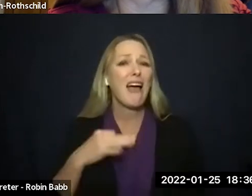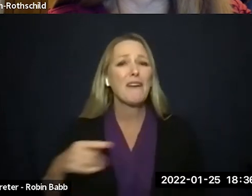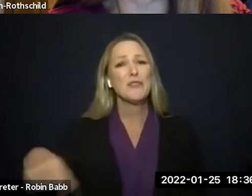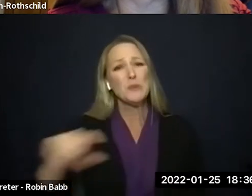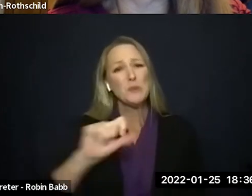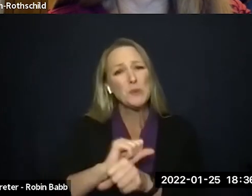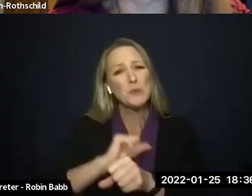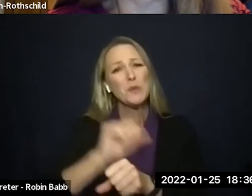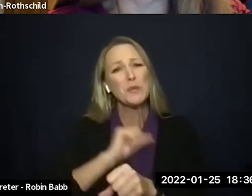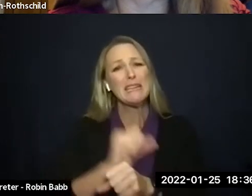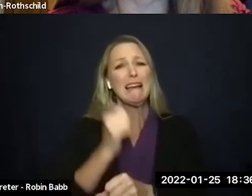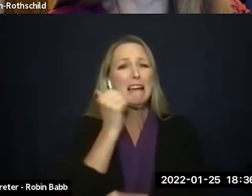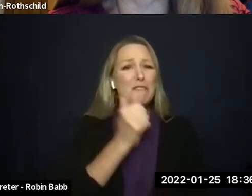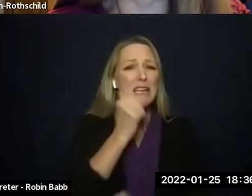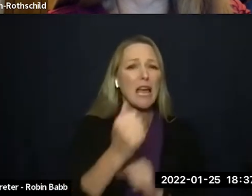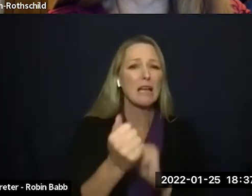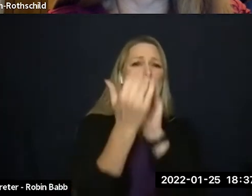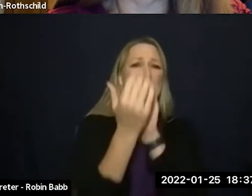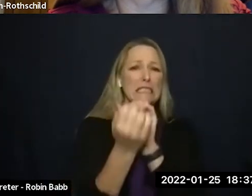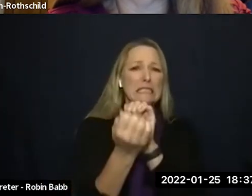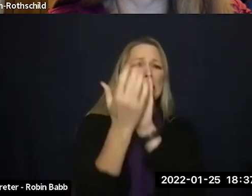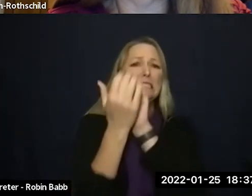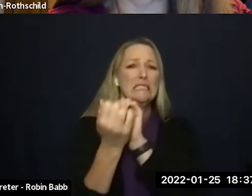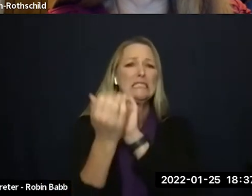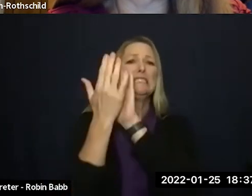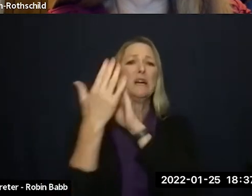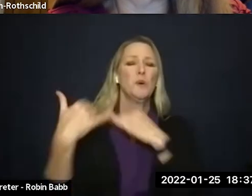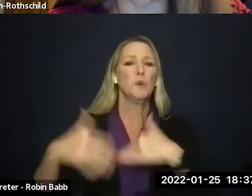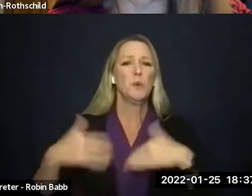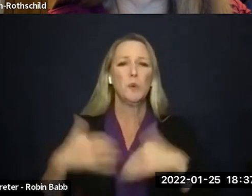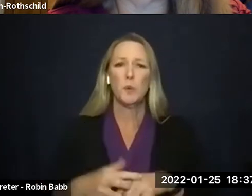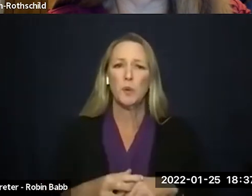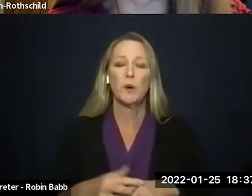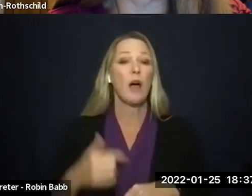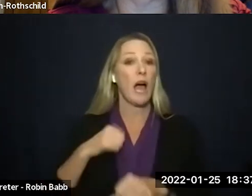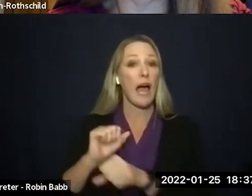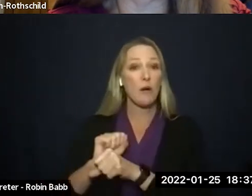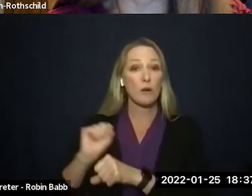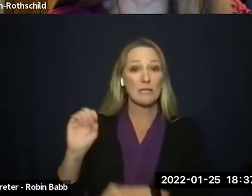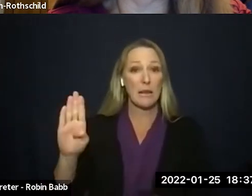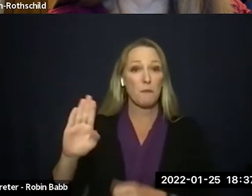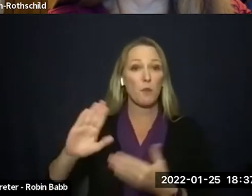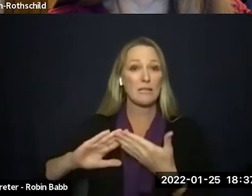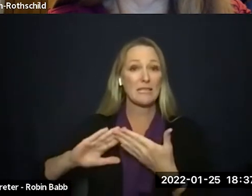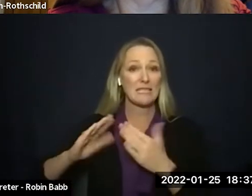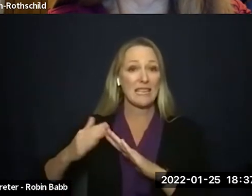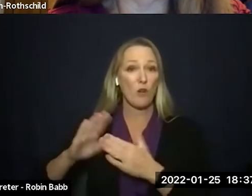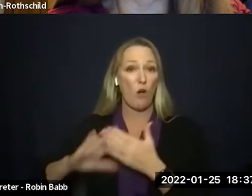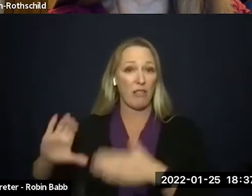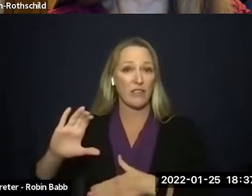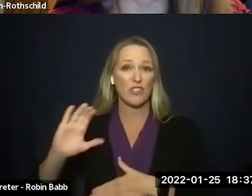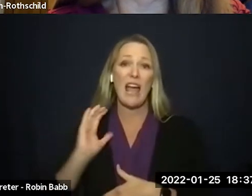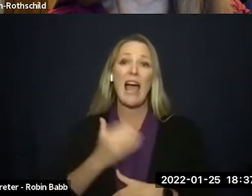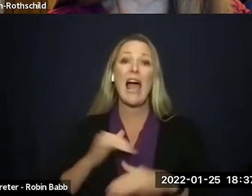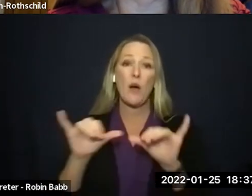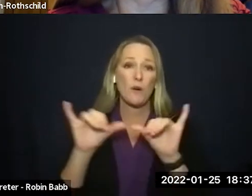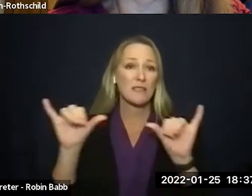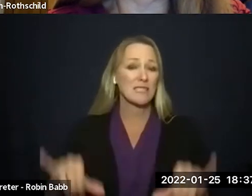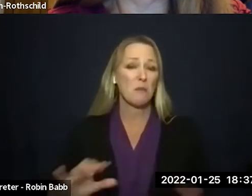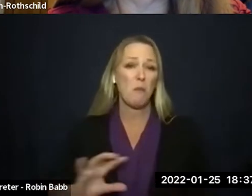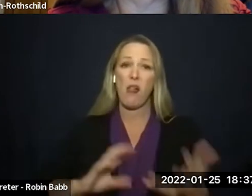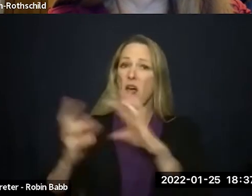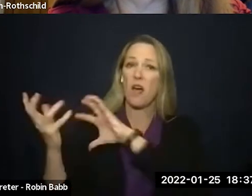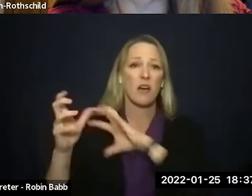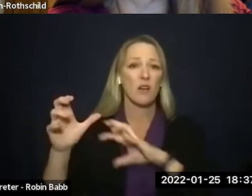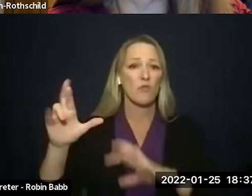really struggling right now frankly our system i work at santa barbara city college many of you know that our entire system is in crisis so we